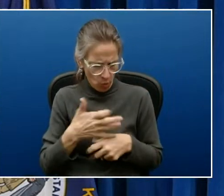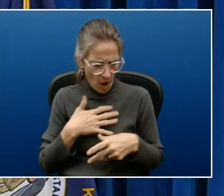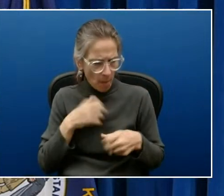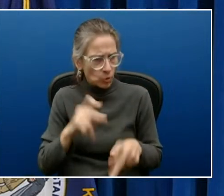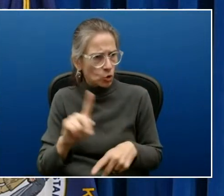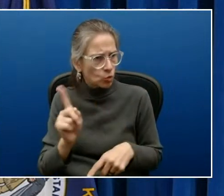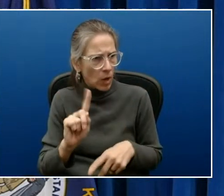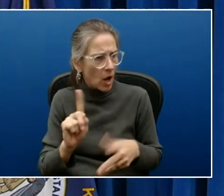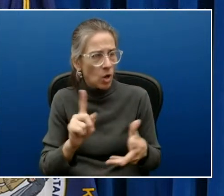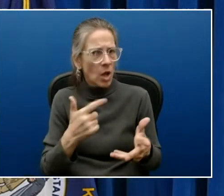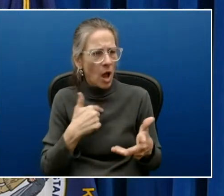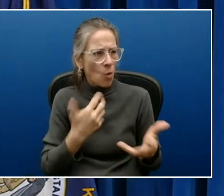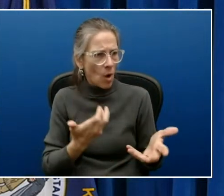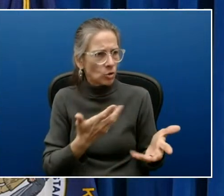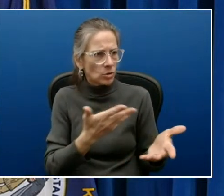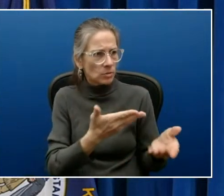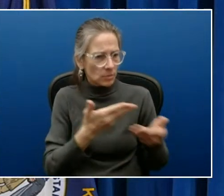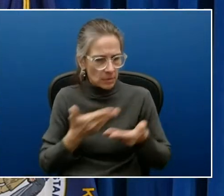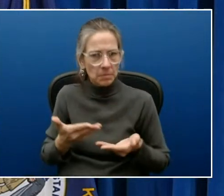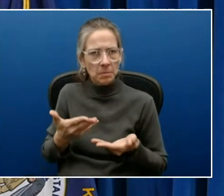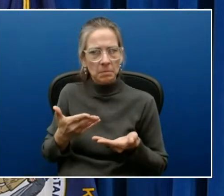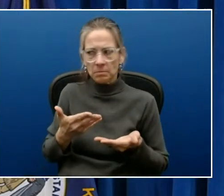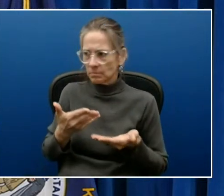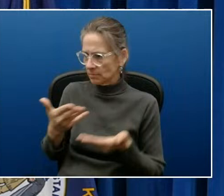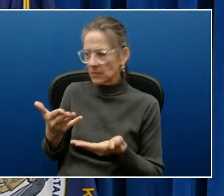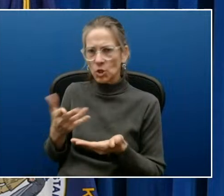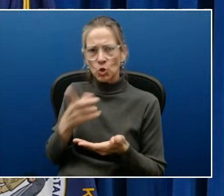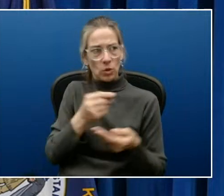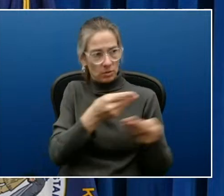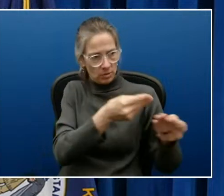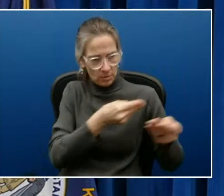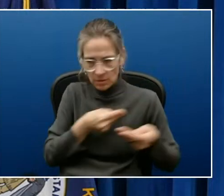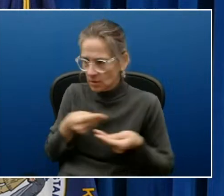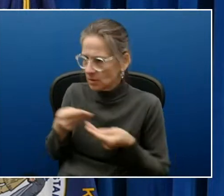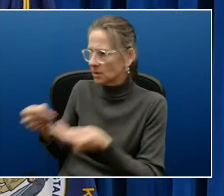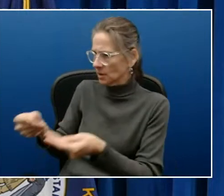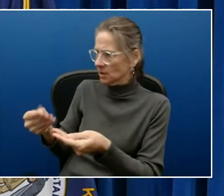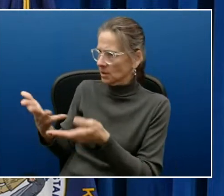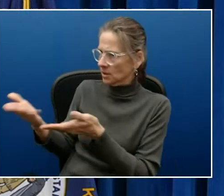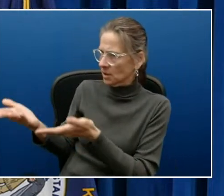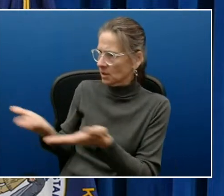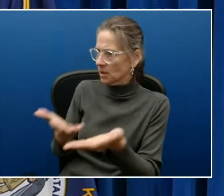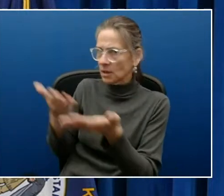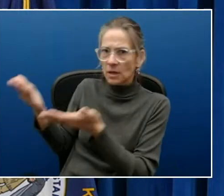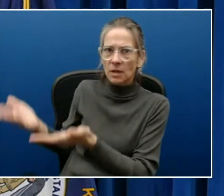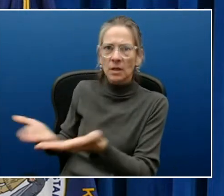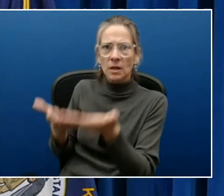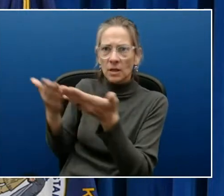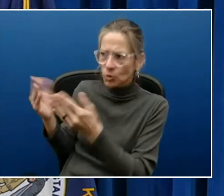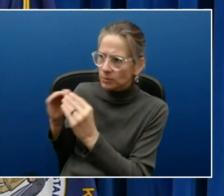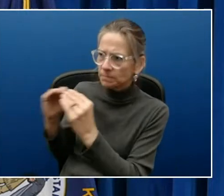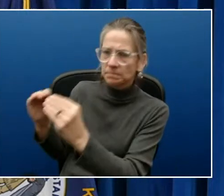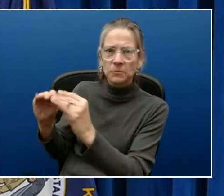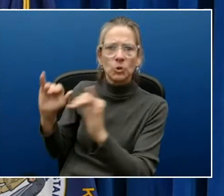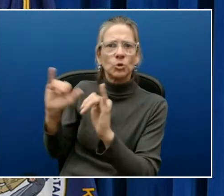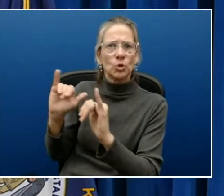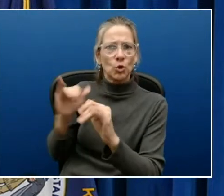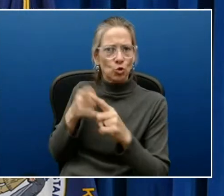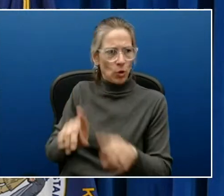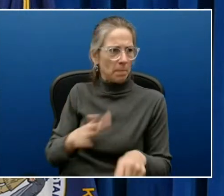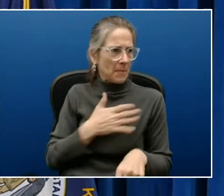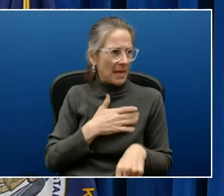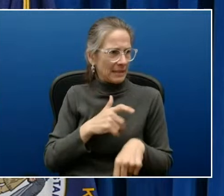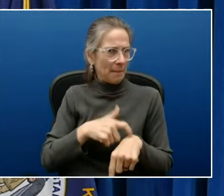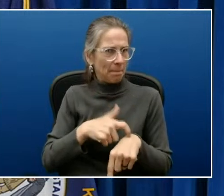forward and bring all those teachers with me in spirit during my poet laureateship. Again, I thank you,